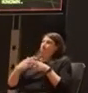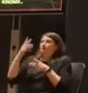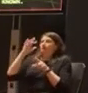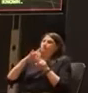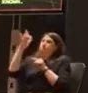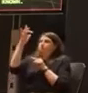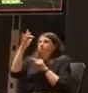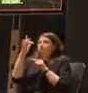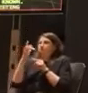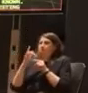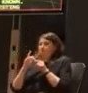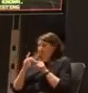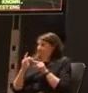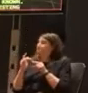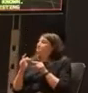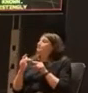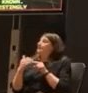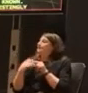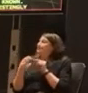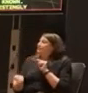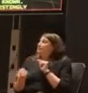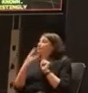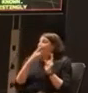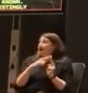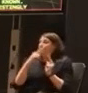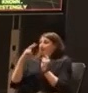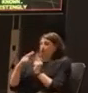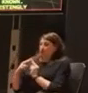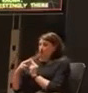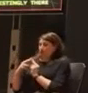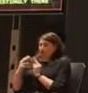Interestingly, there are 2 couples